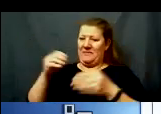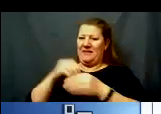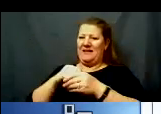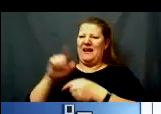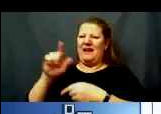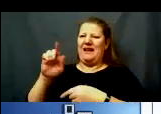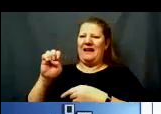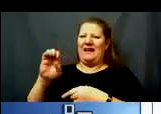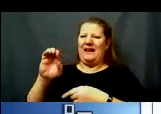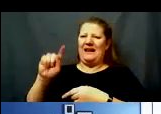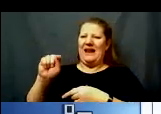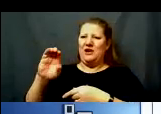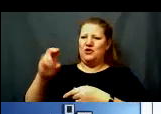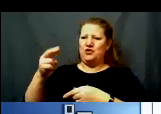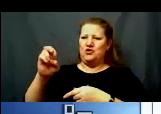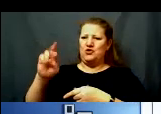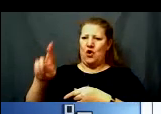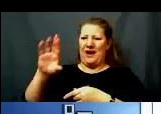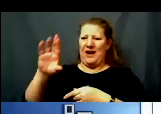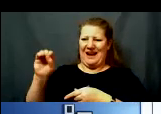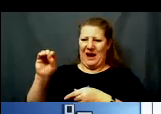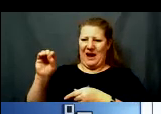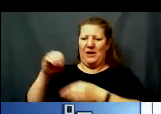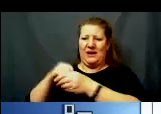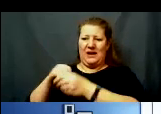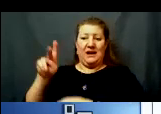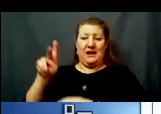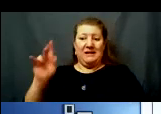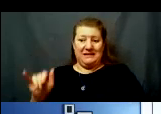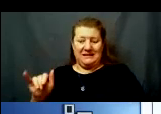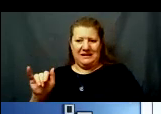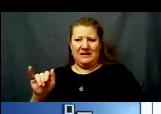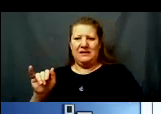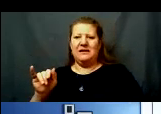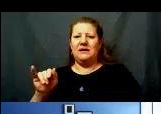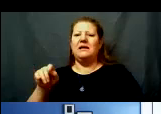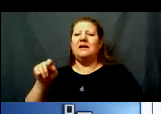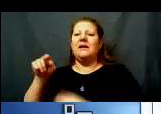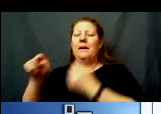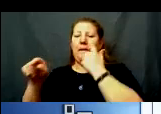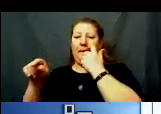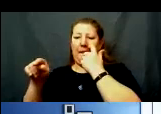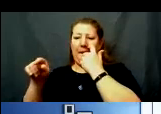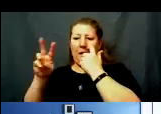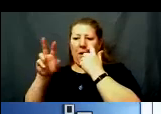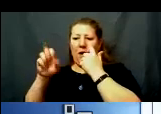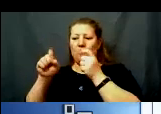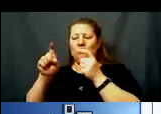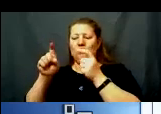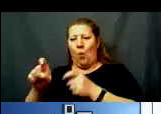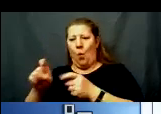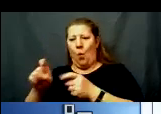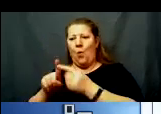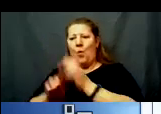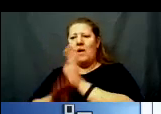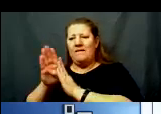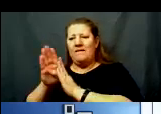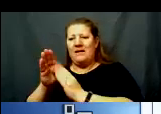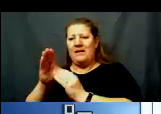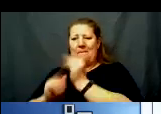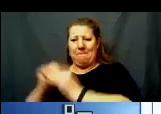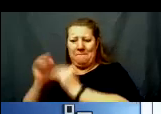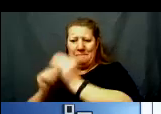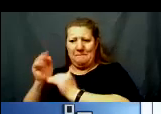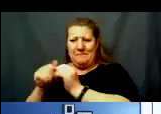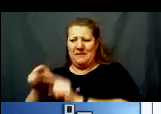what would have been U.S. prison Letcher in Letcher County was slated to be developed and built there. This would have been